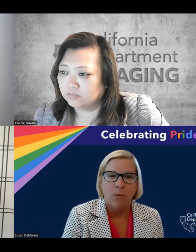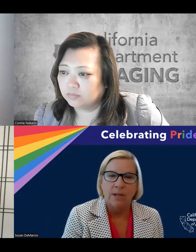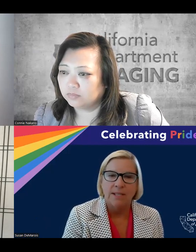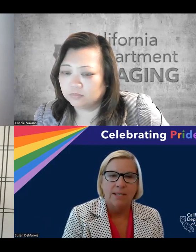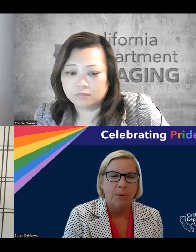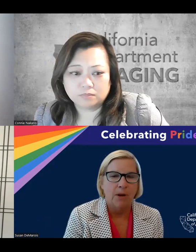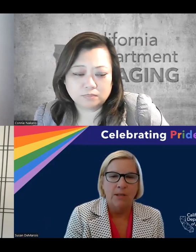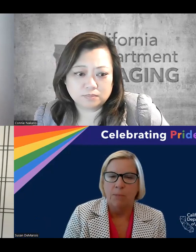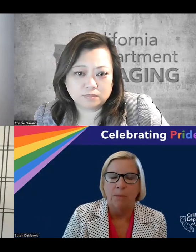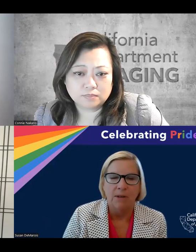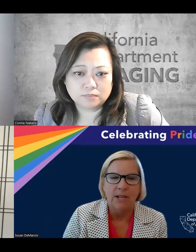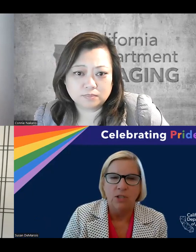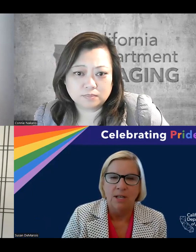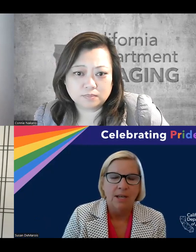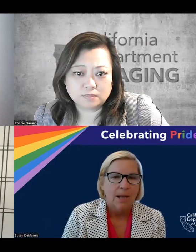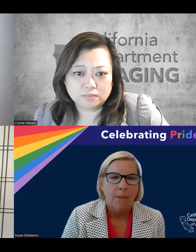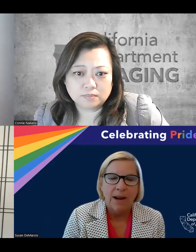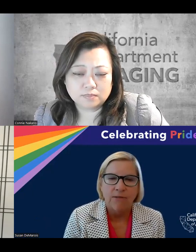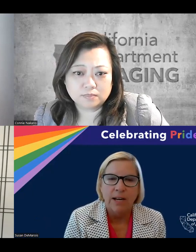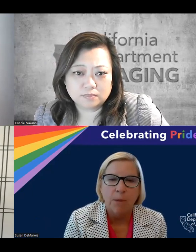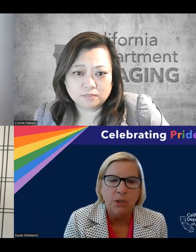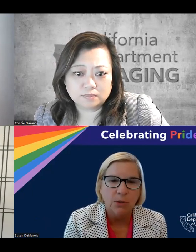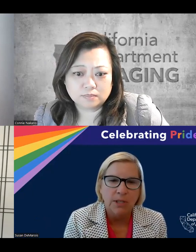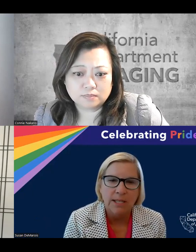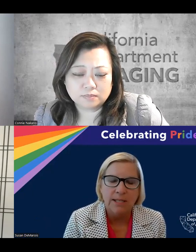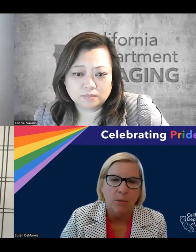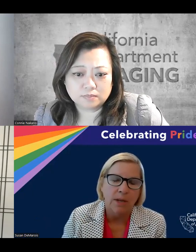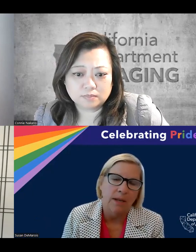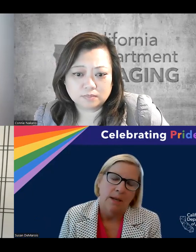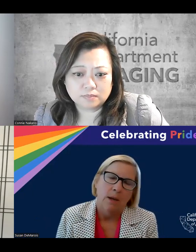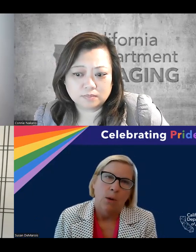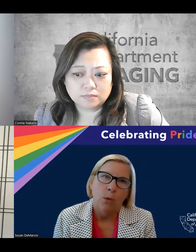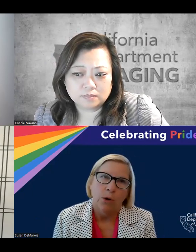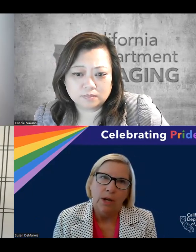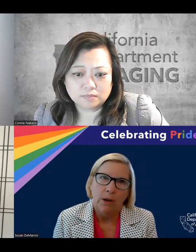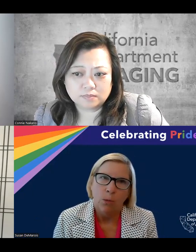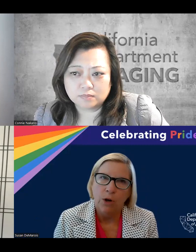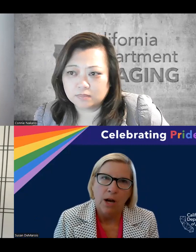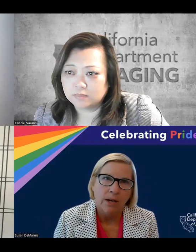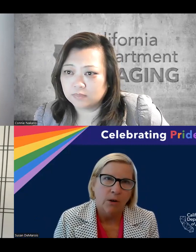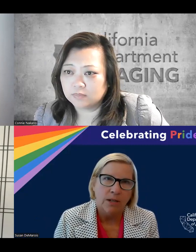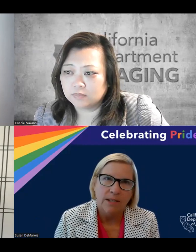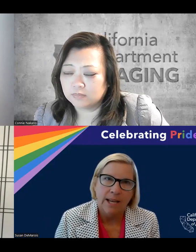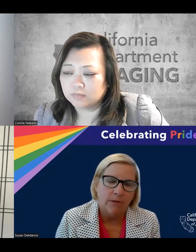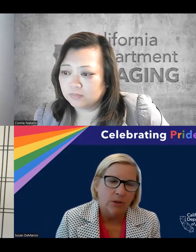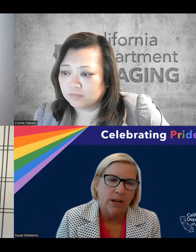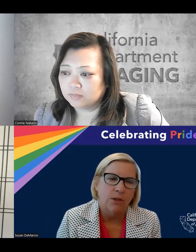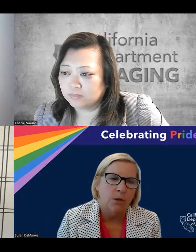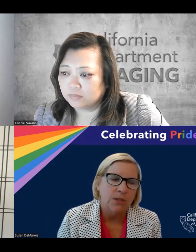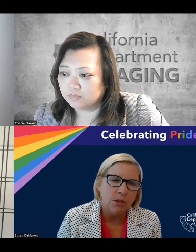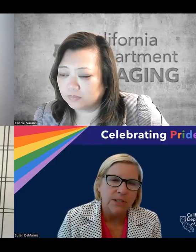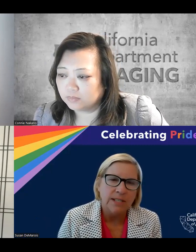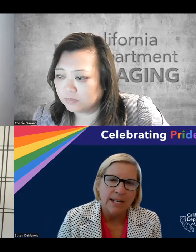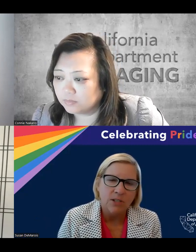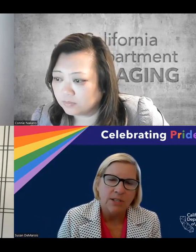this that they want to seize upon. The Department of Aging might find opportunities that we work on across the California Health